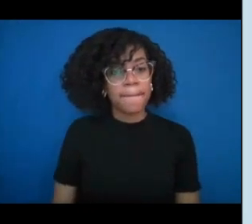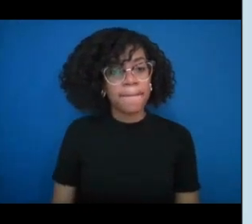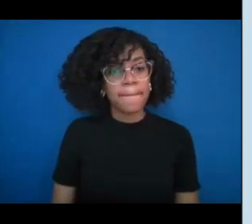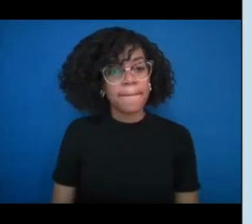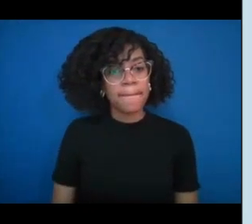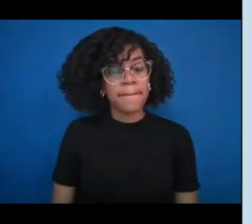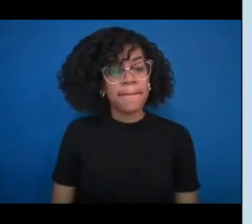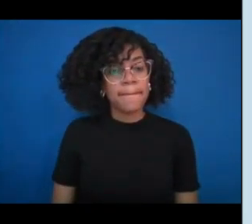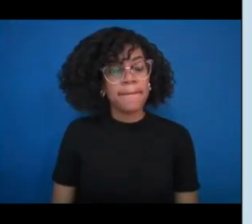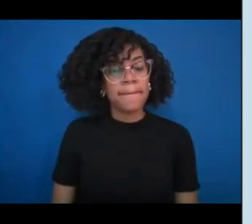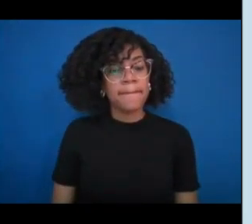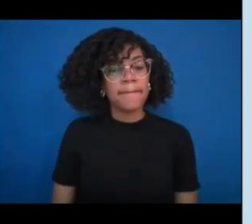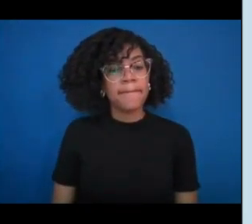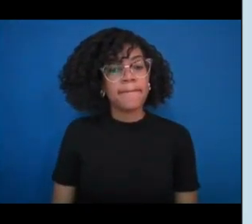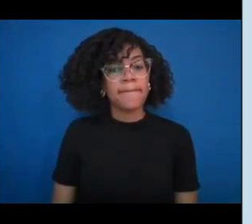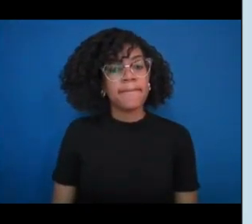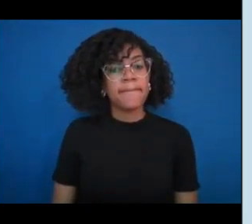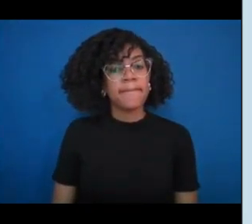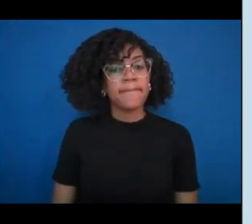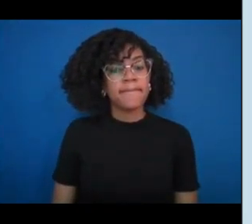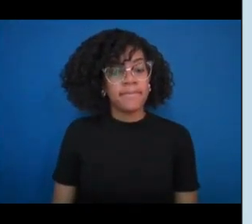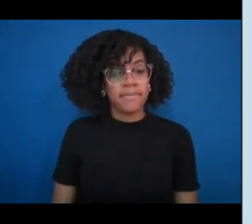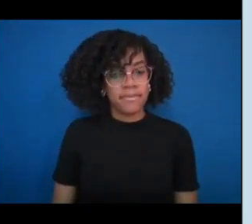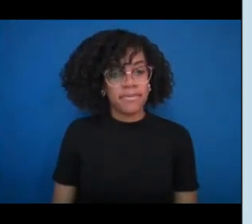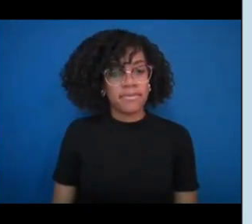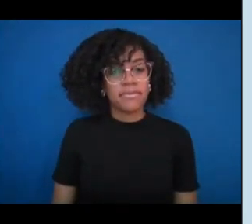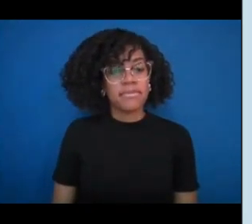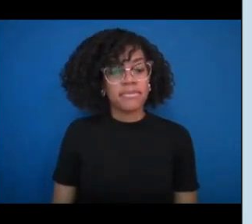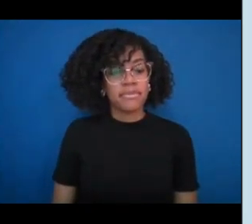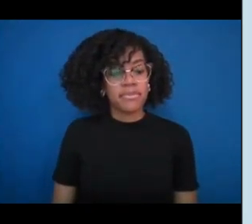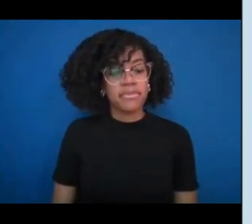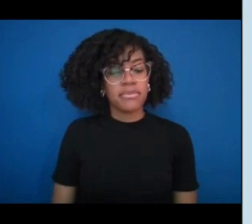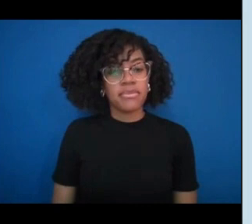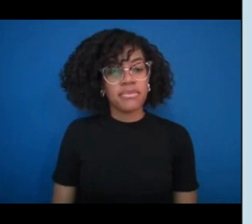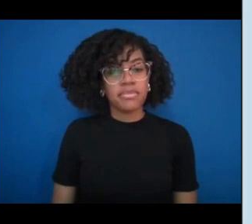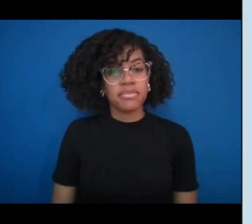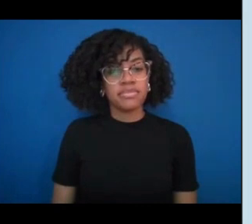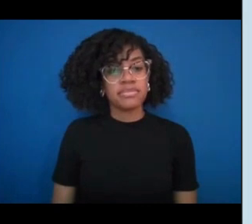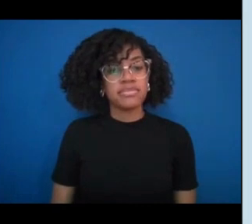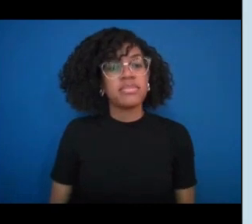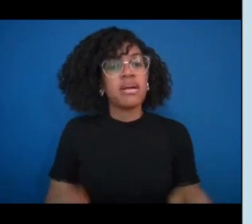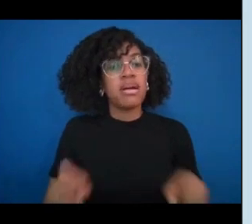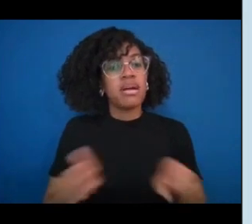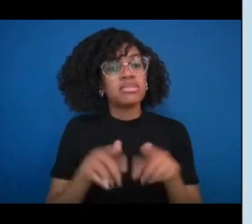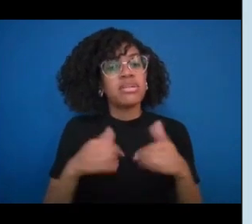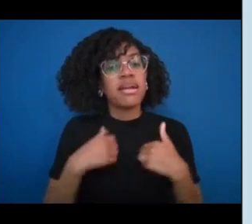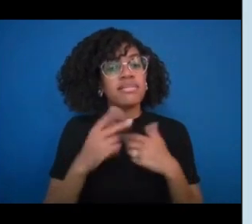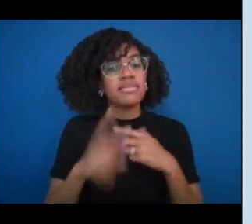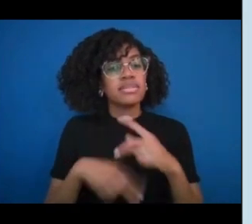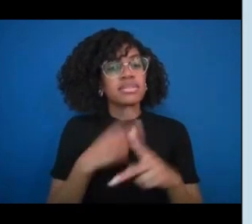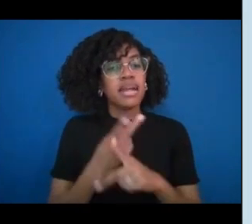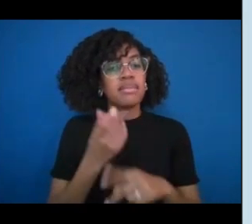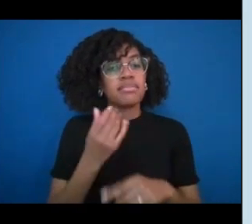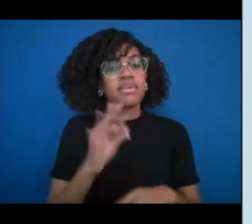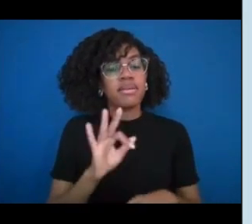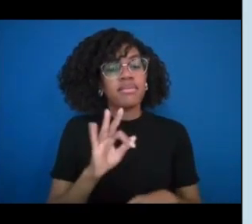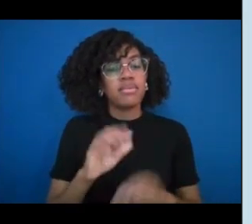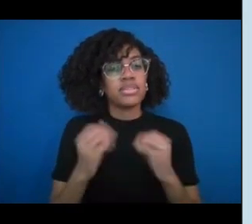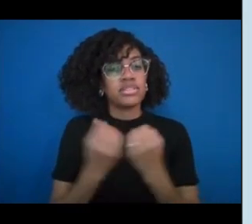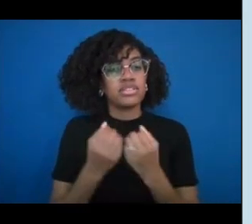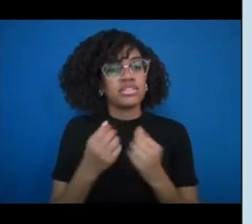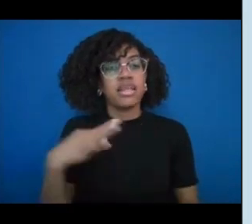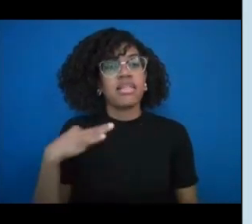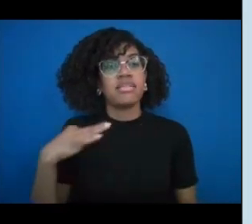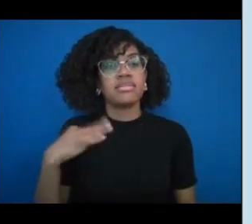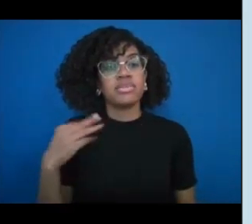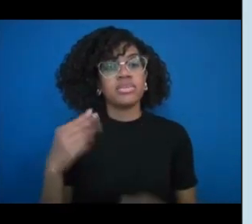We also have set for us the type of organizations that are eligible to apply. These